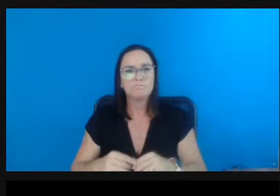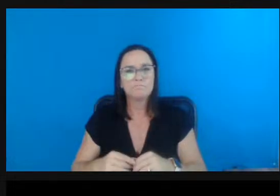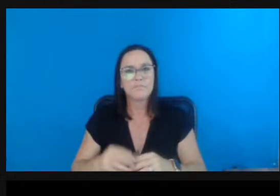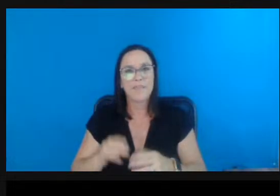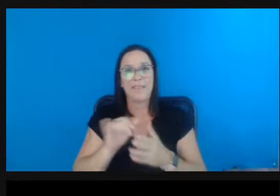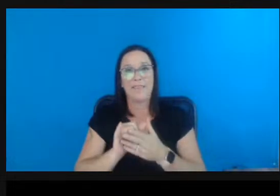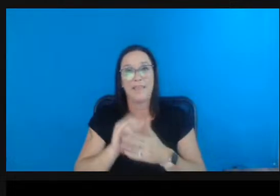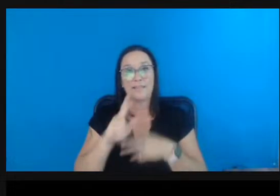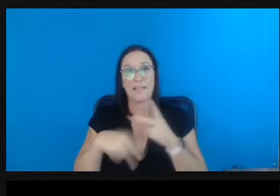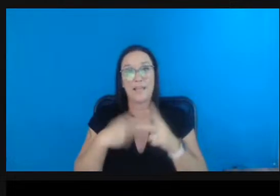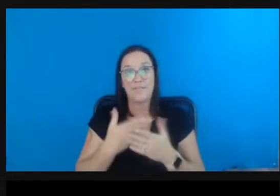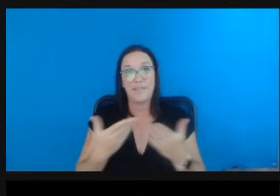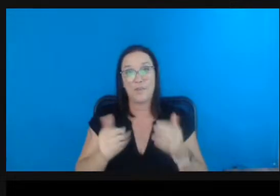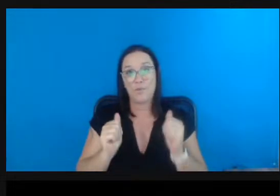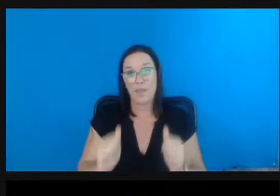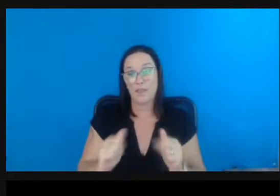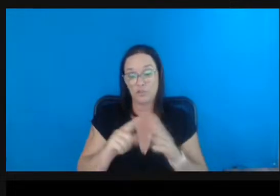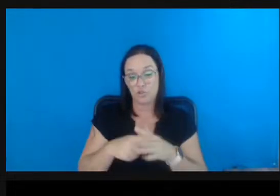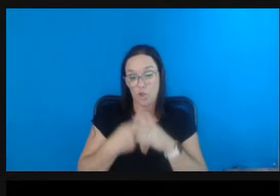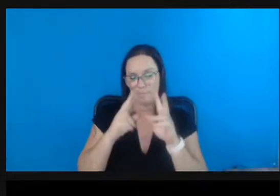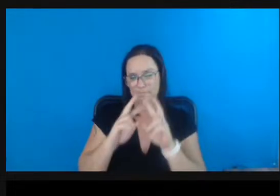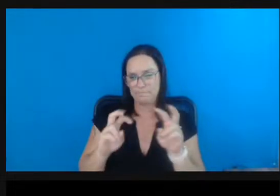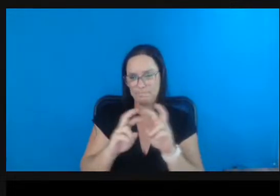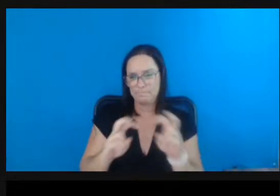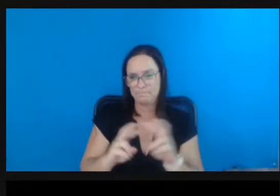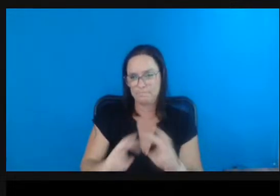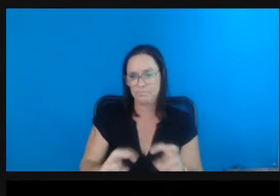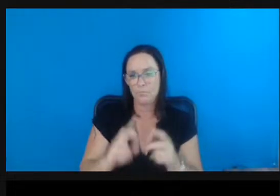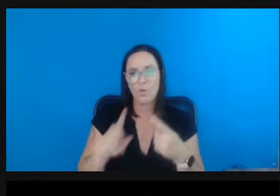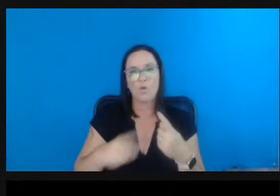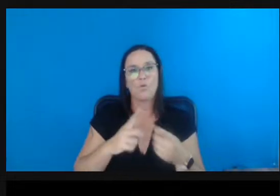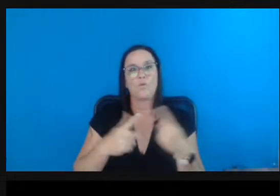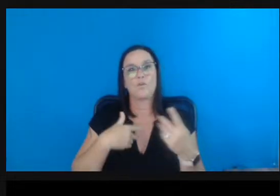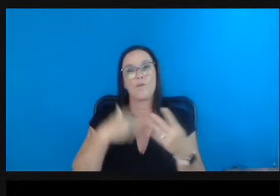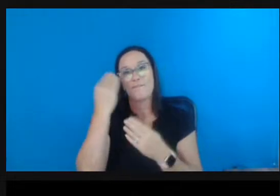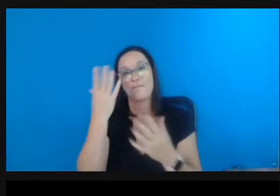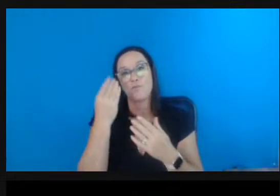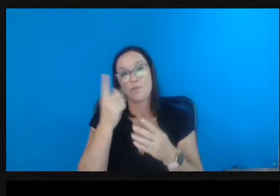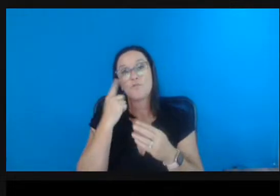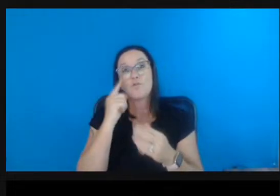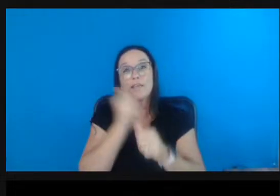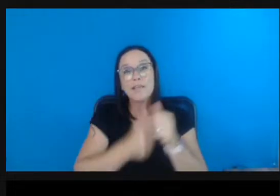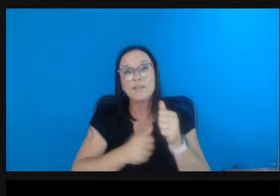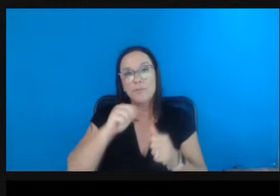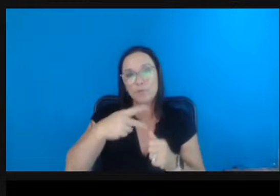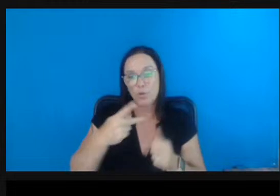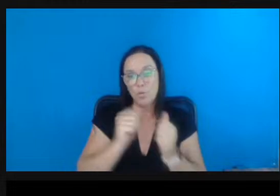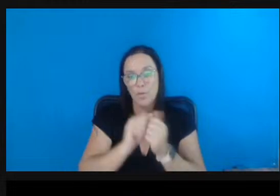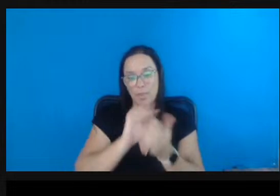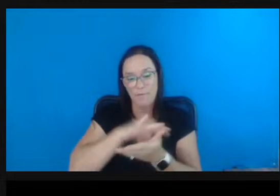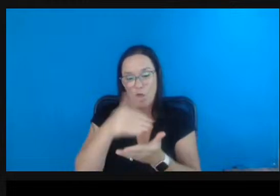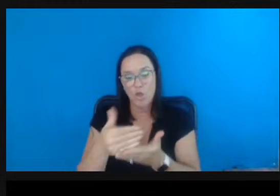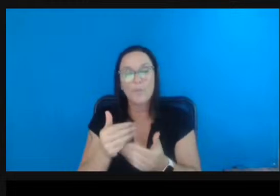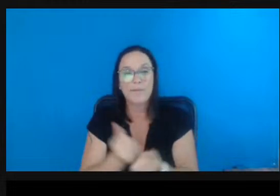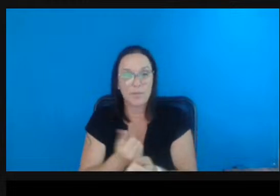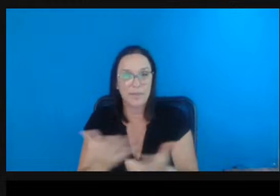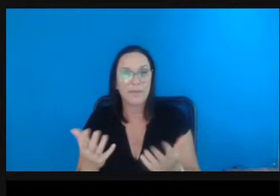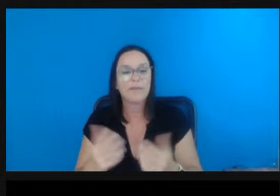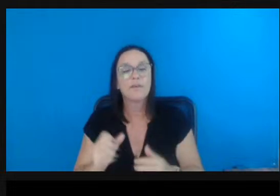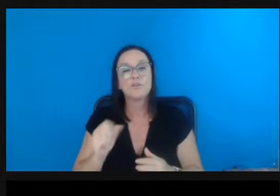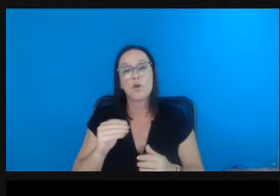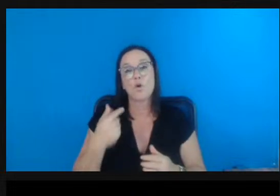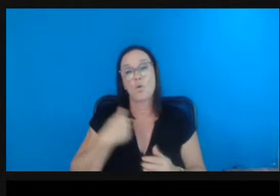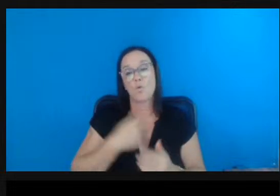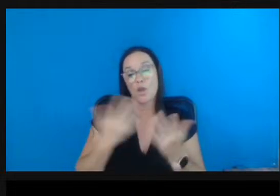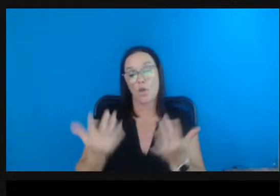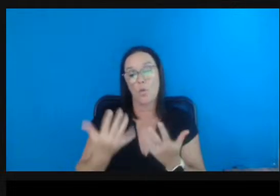that's the kind of thing you can start digging into when you have data for every single episode with the volumes and all that. And so we will await